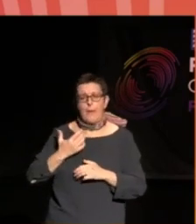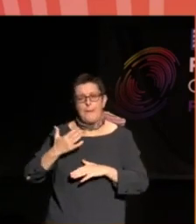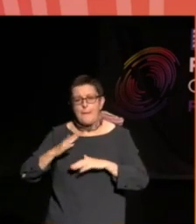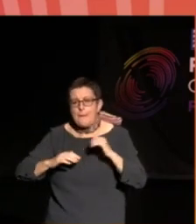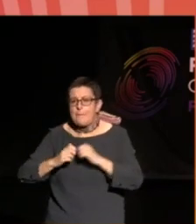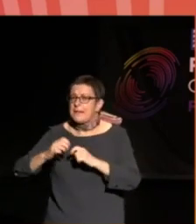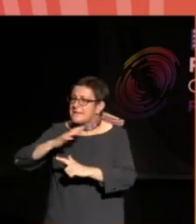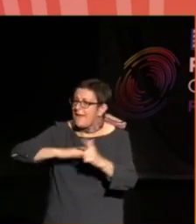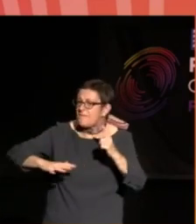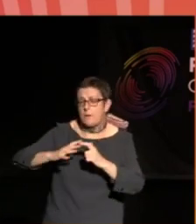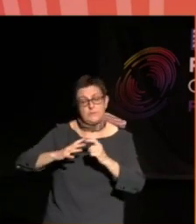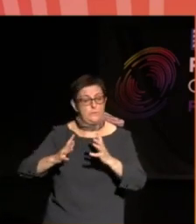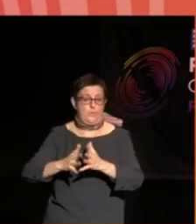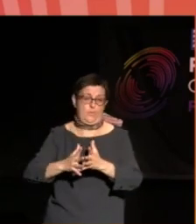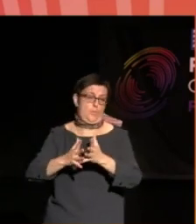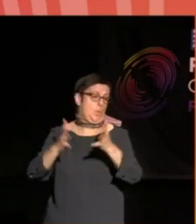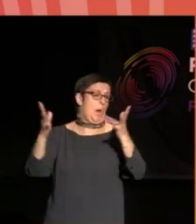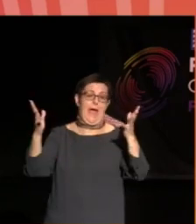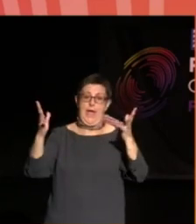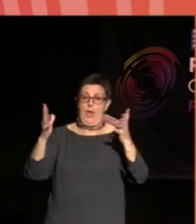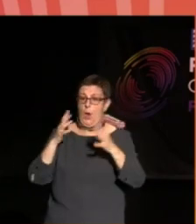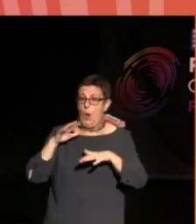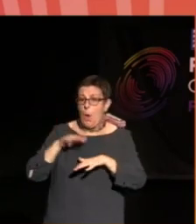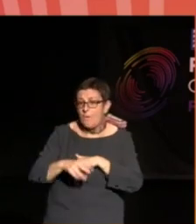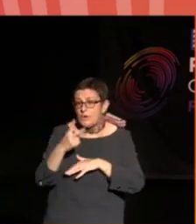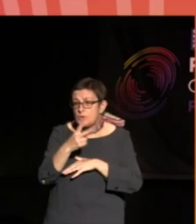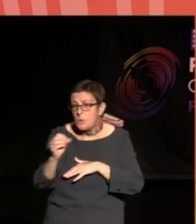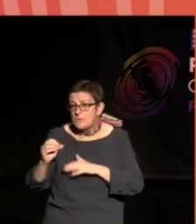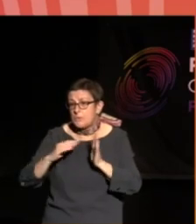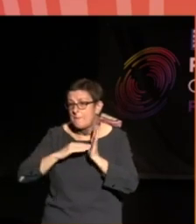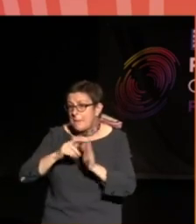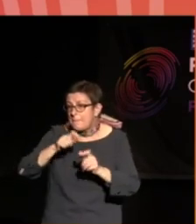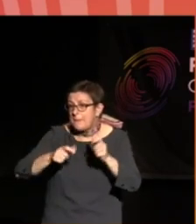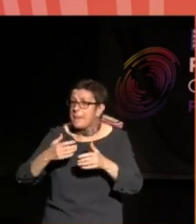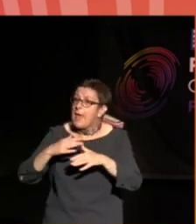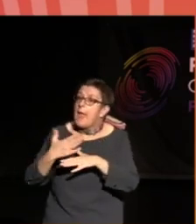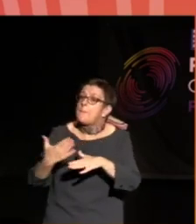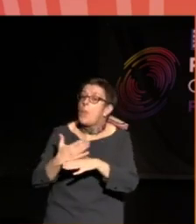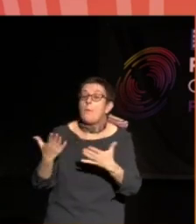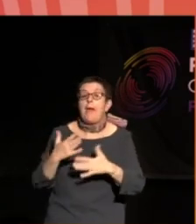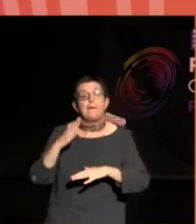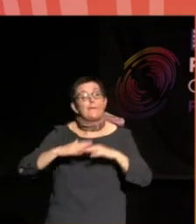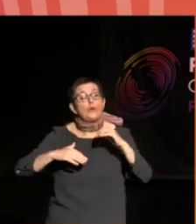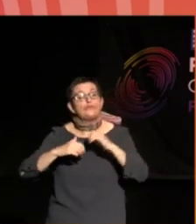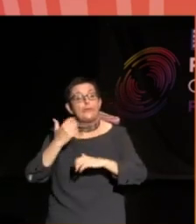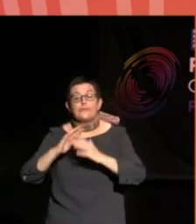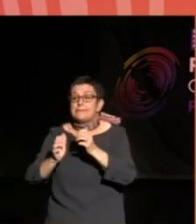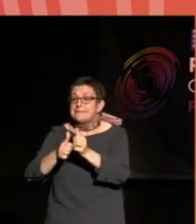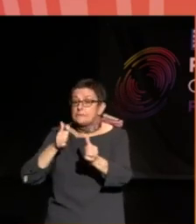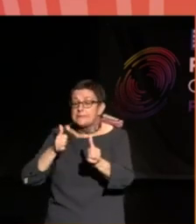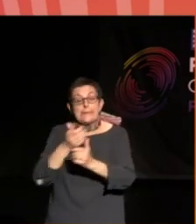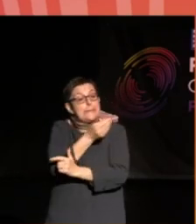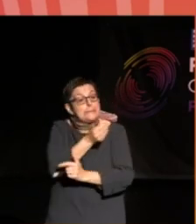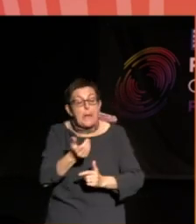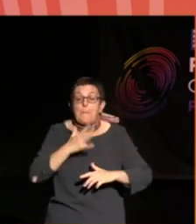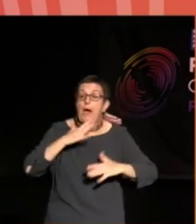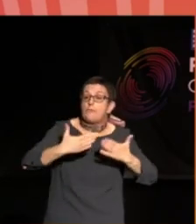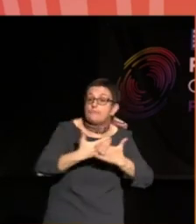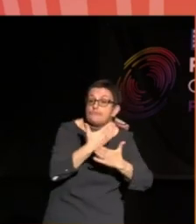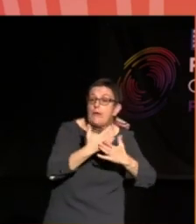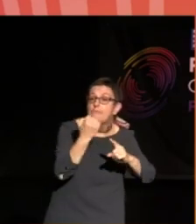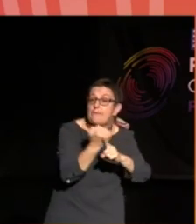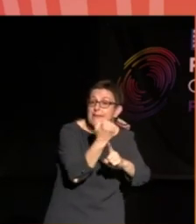over 2 million people employed in the construction industry, some of whom are doing housing renovations,